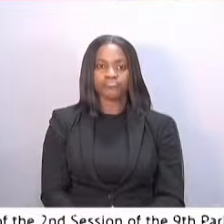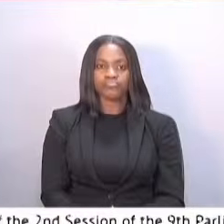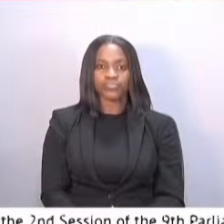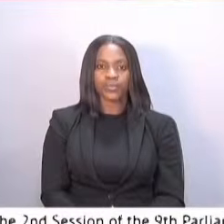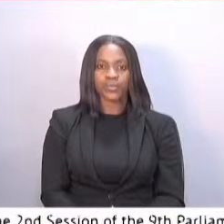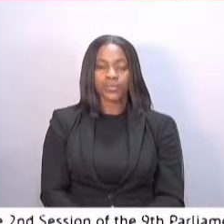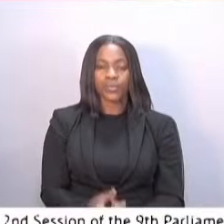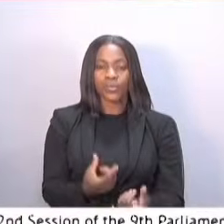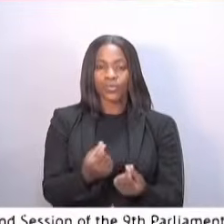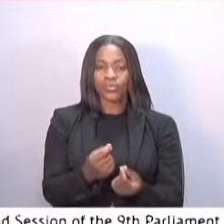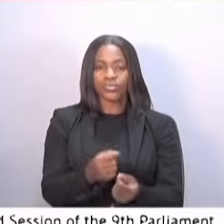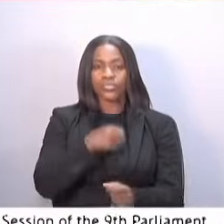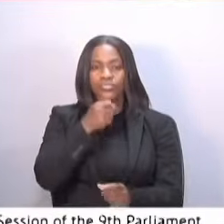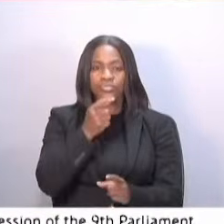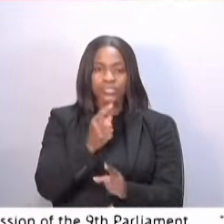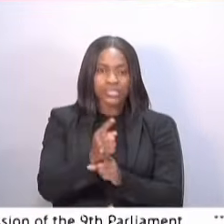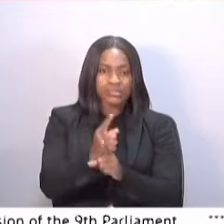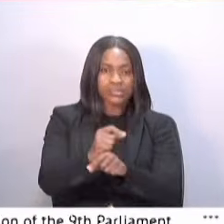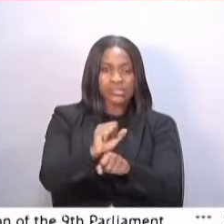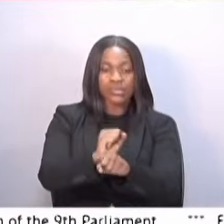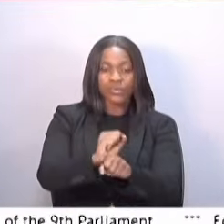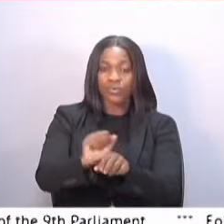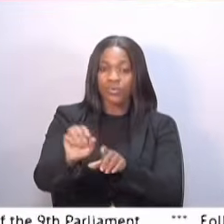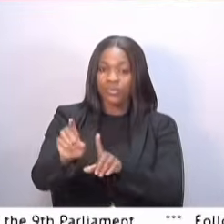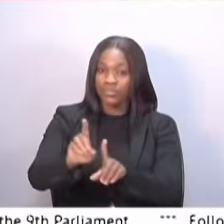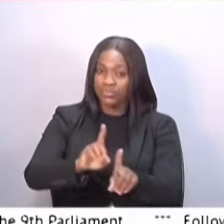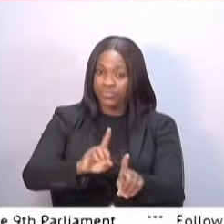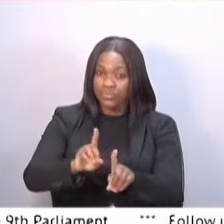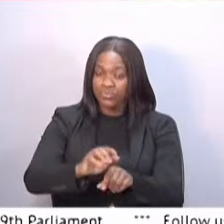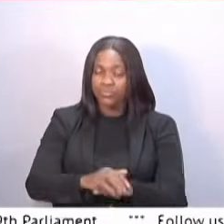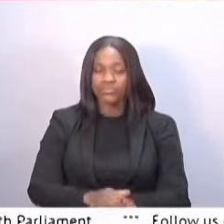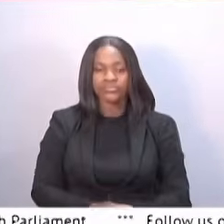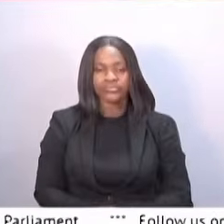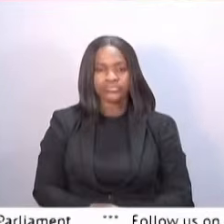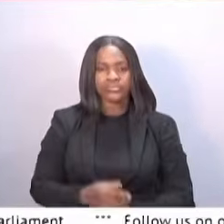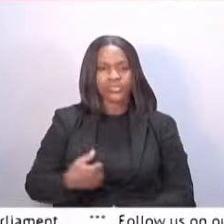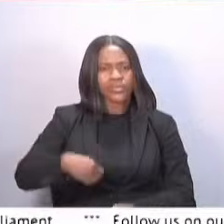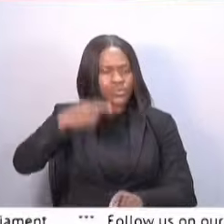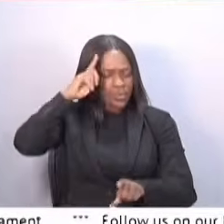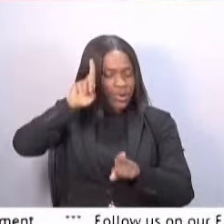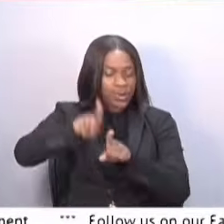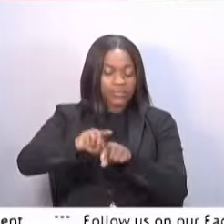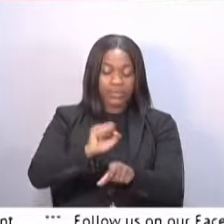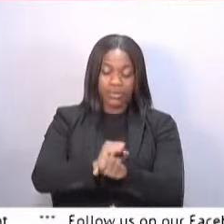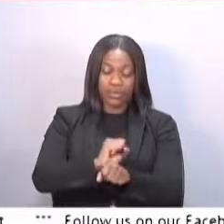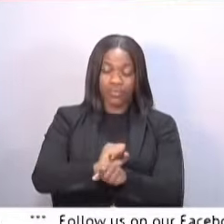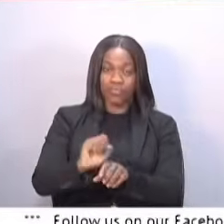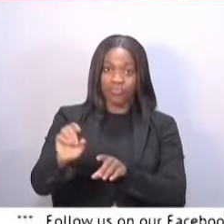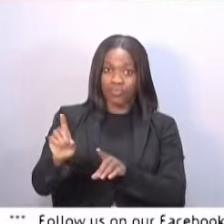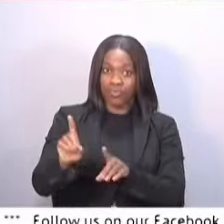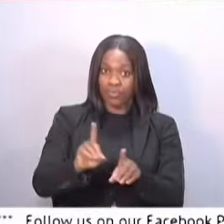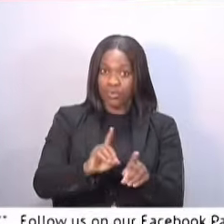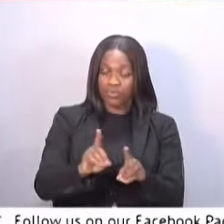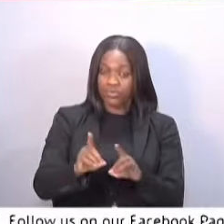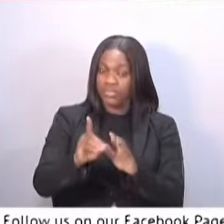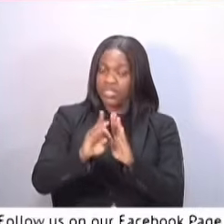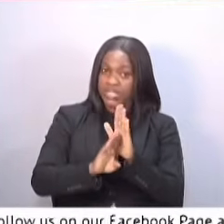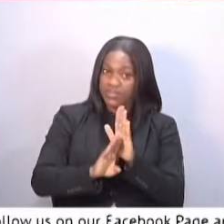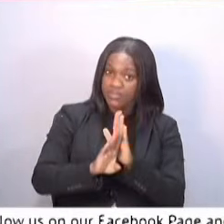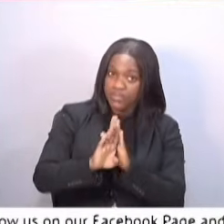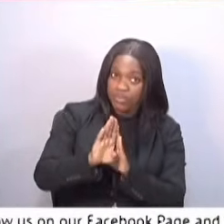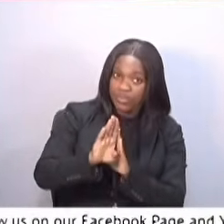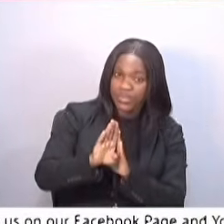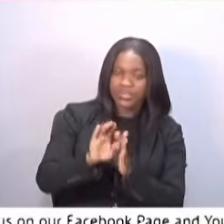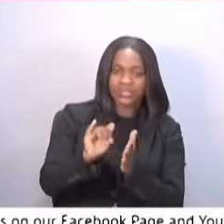to ensure sustainability in the work that we do. We all agree that these activities, these projects that we do, the development that